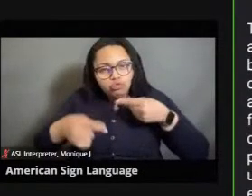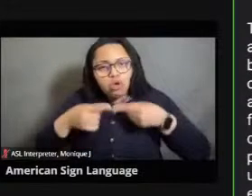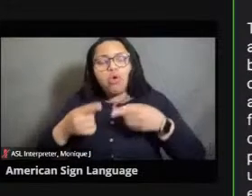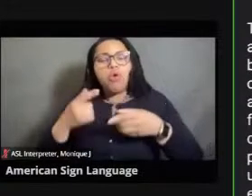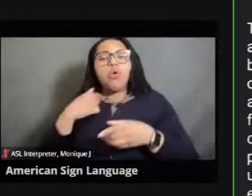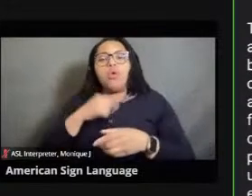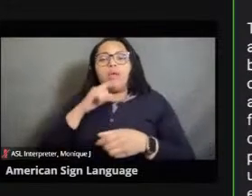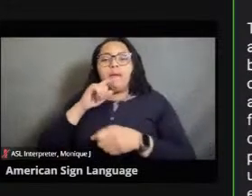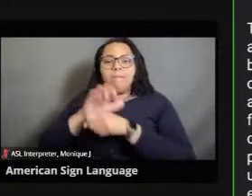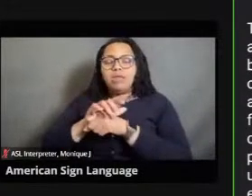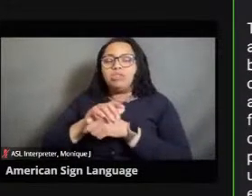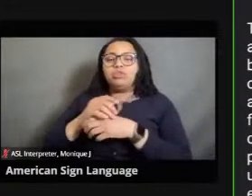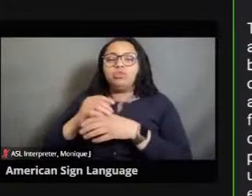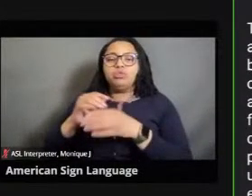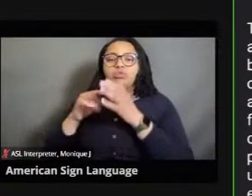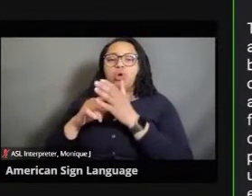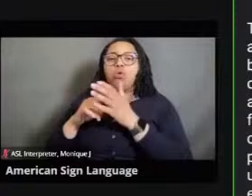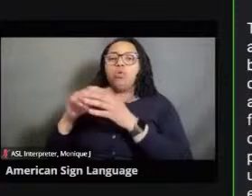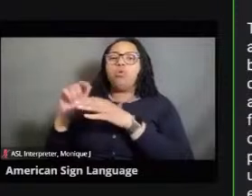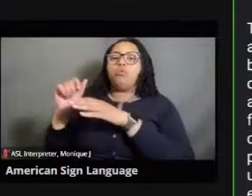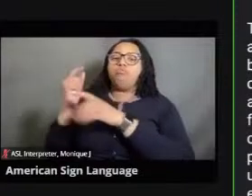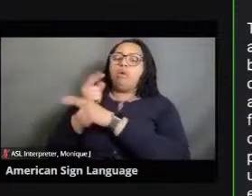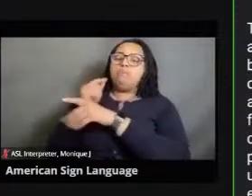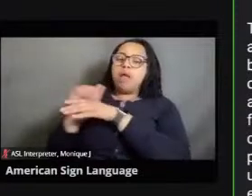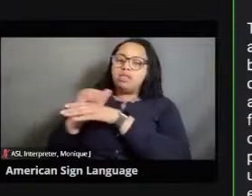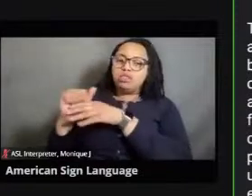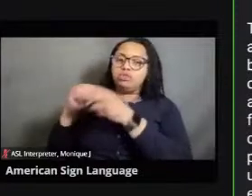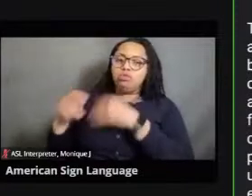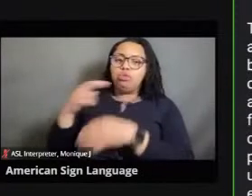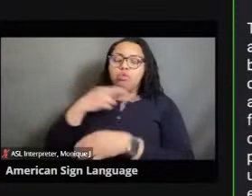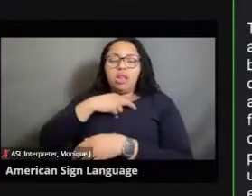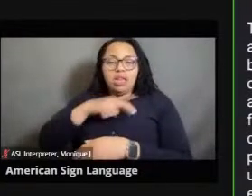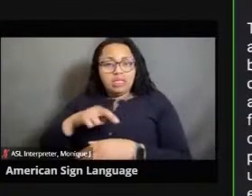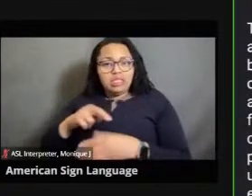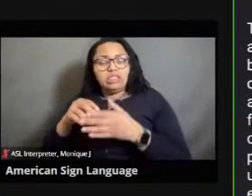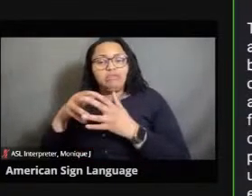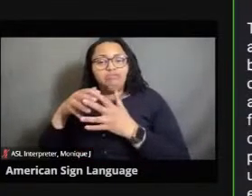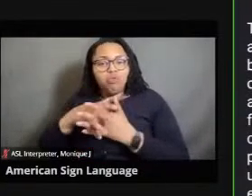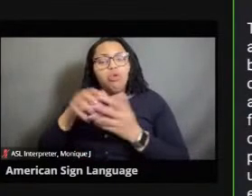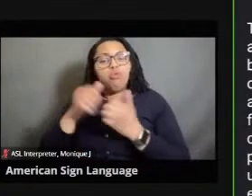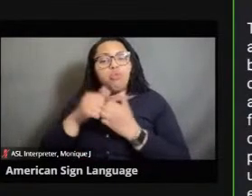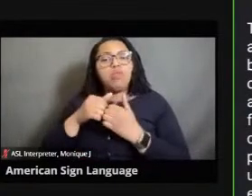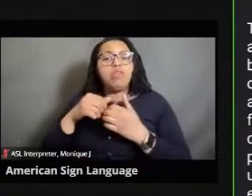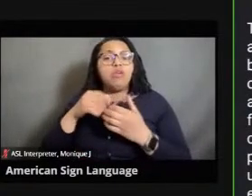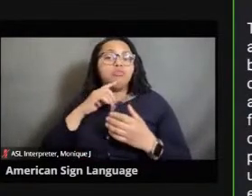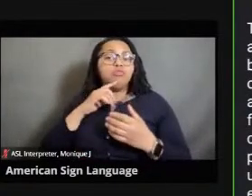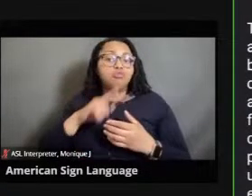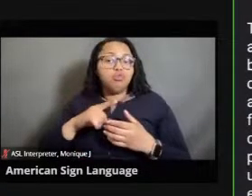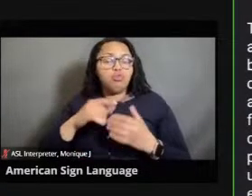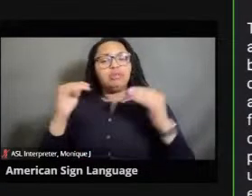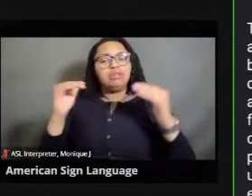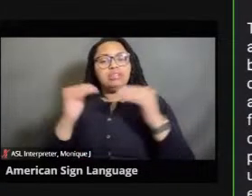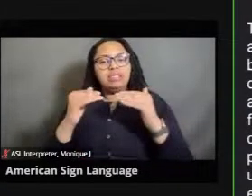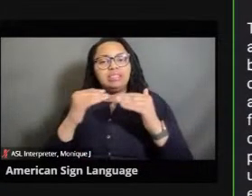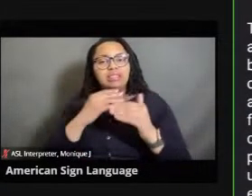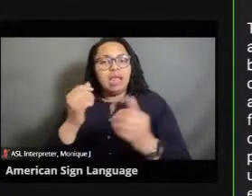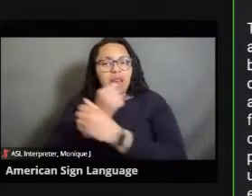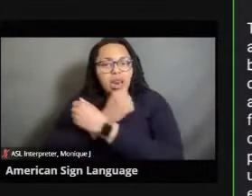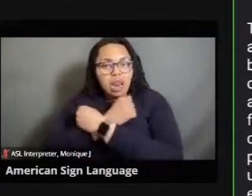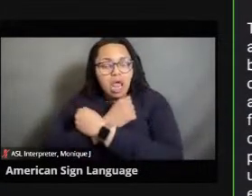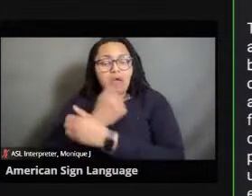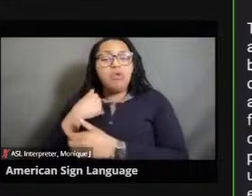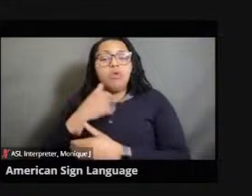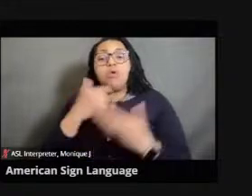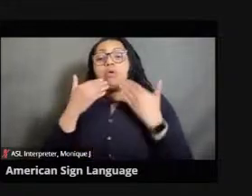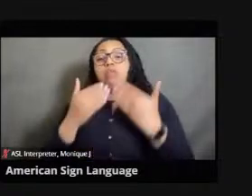and practice of religion that is rooted in truth, justice, and love. And we're so grateful you